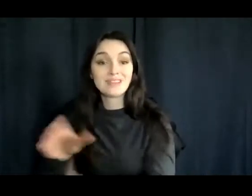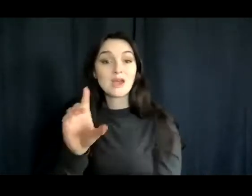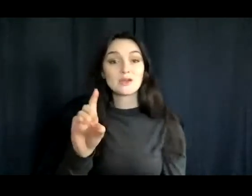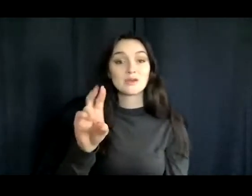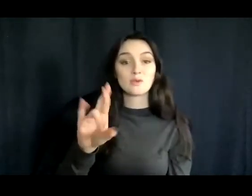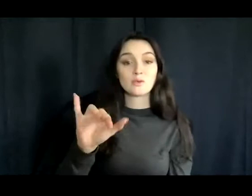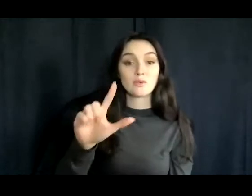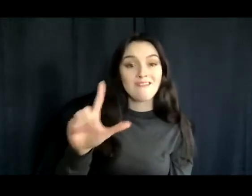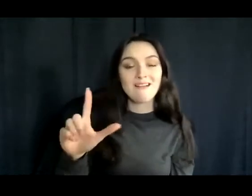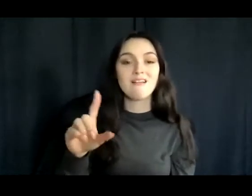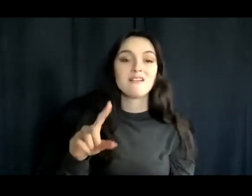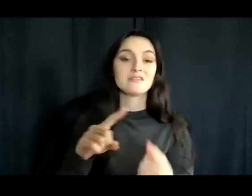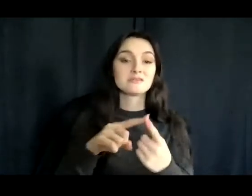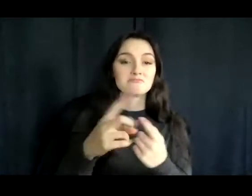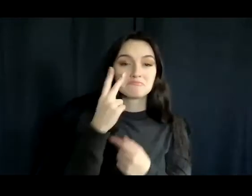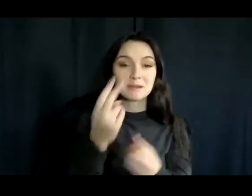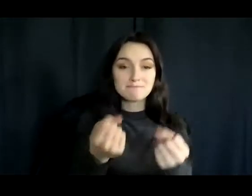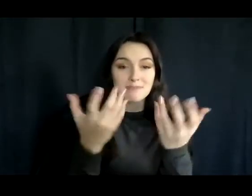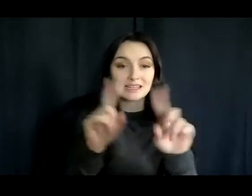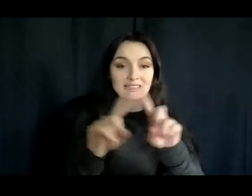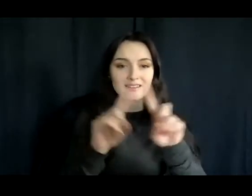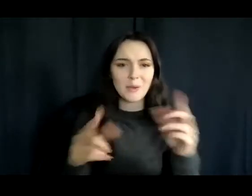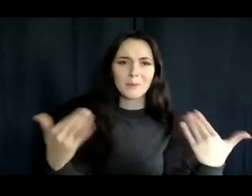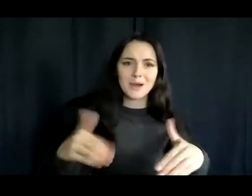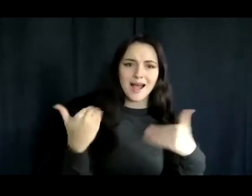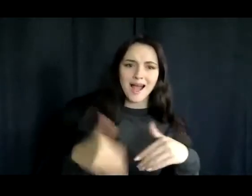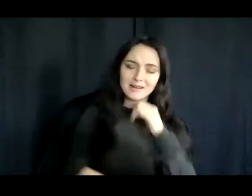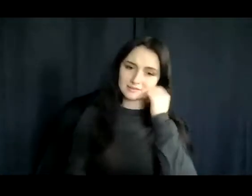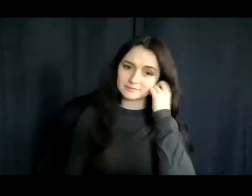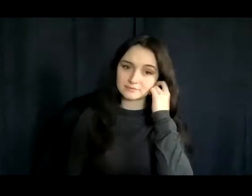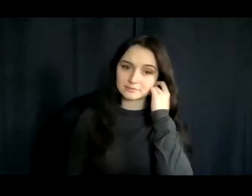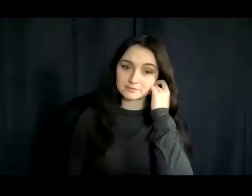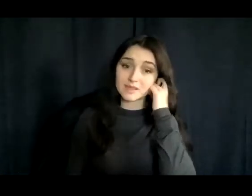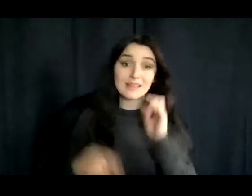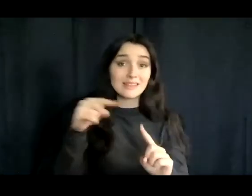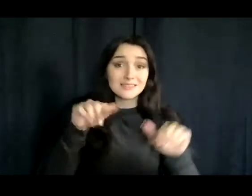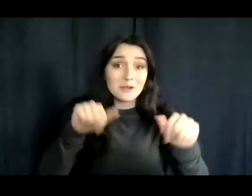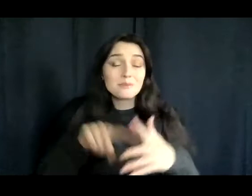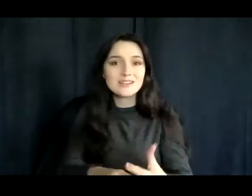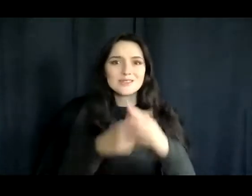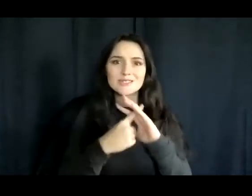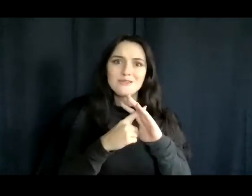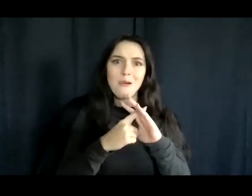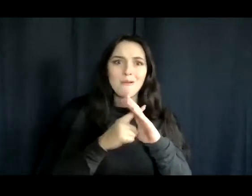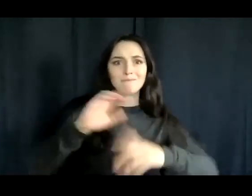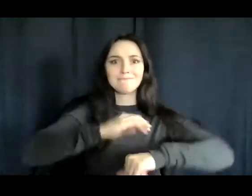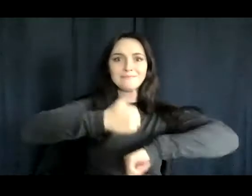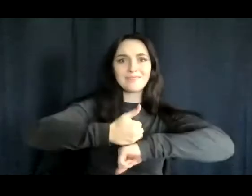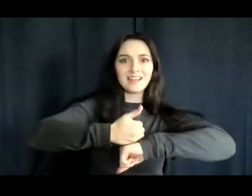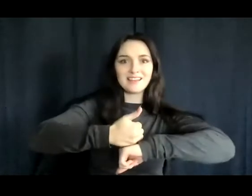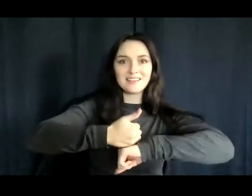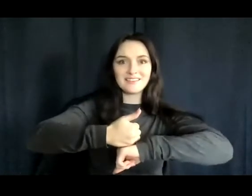the labels. These are awesome. So this could be your first starter kits for